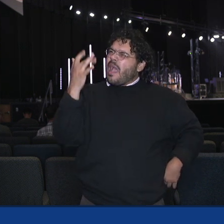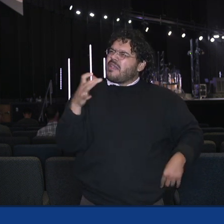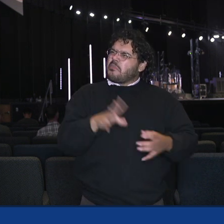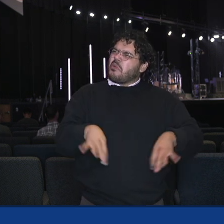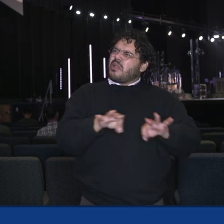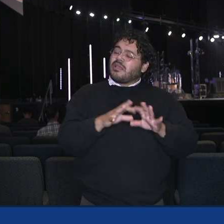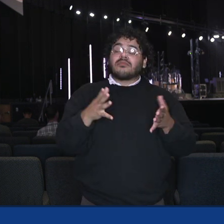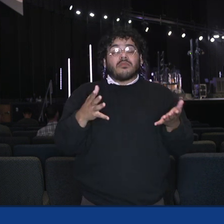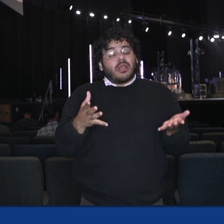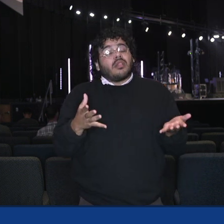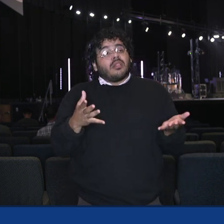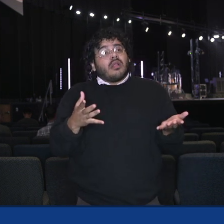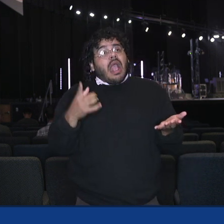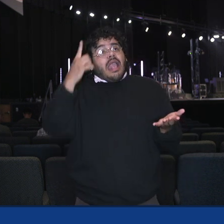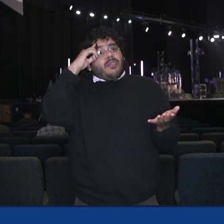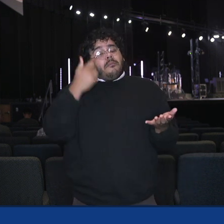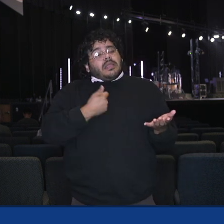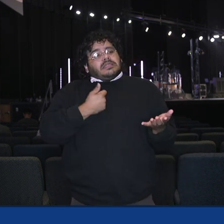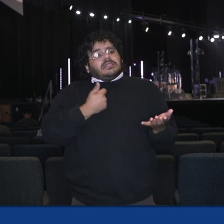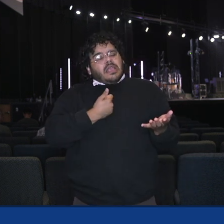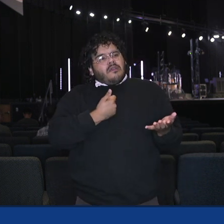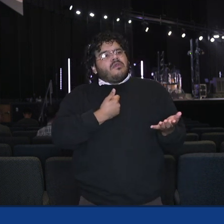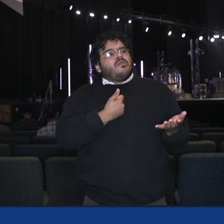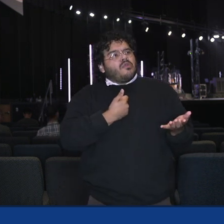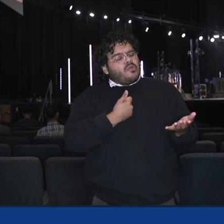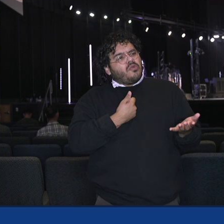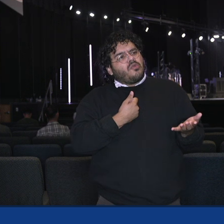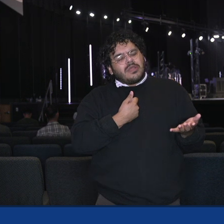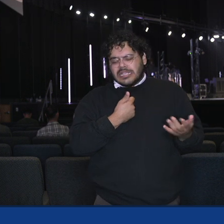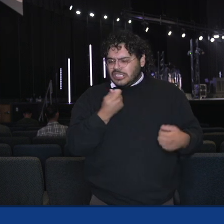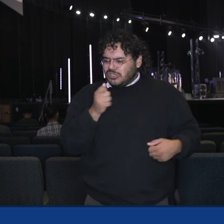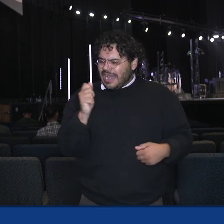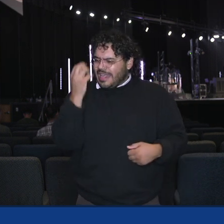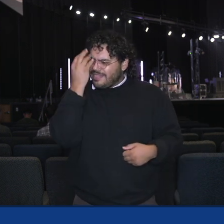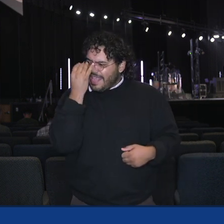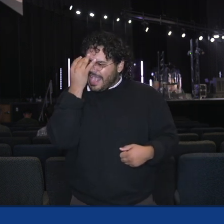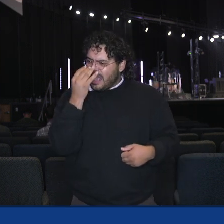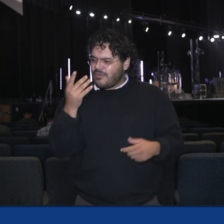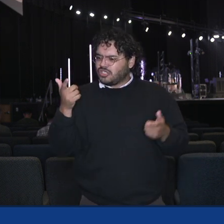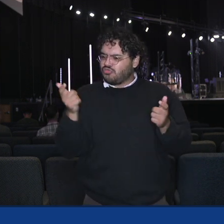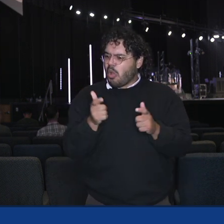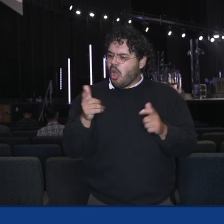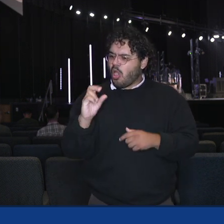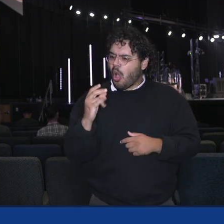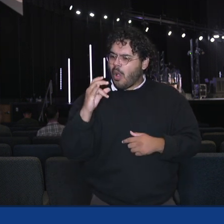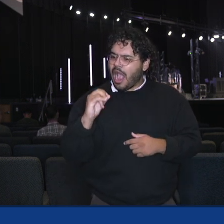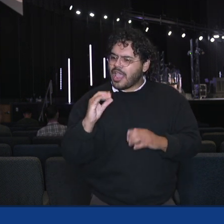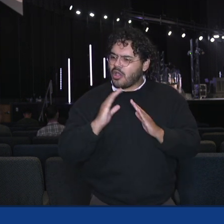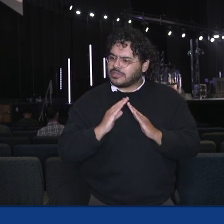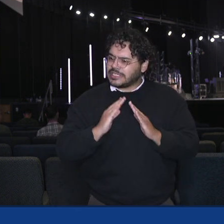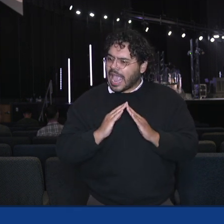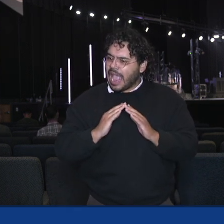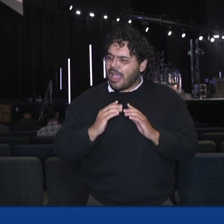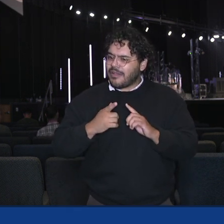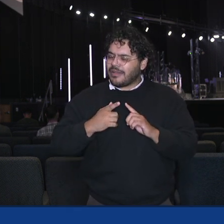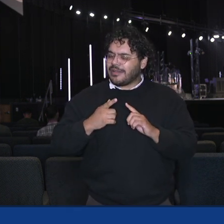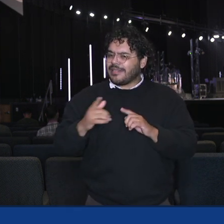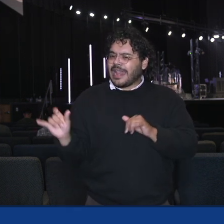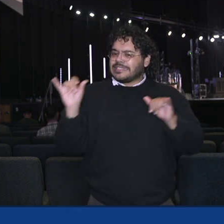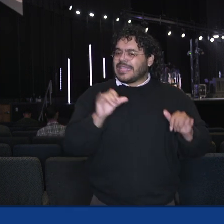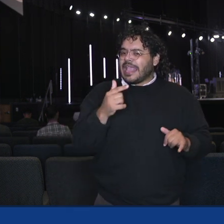And I thought to myself about naming a small Ohio town that might be like Galilee, but then I figured somebody here probably lives